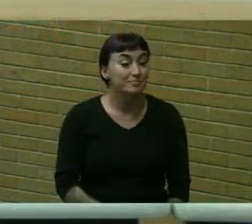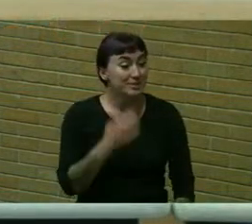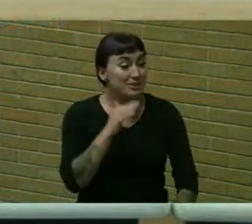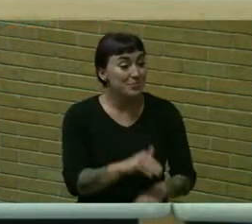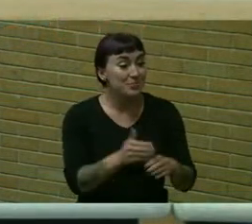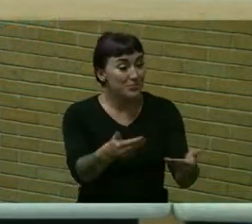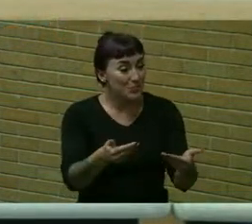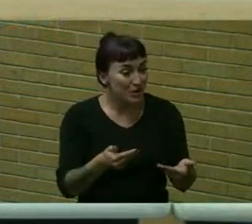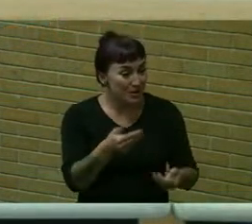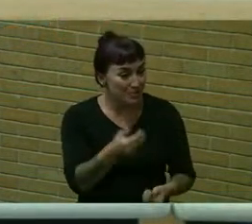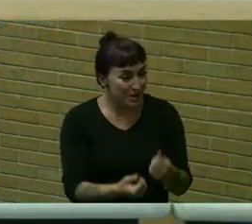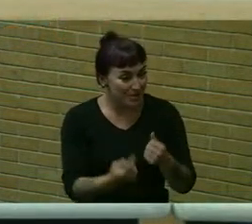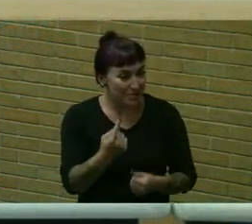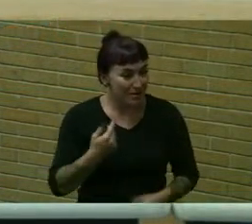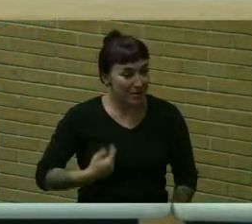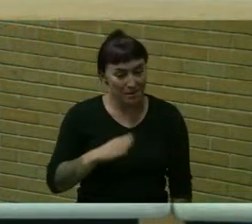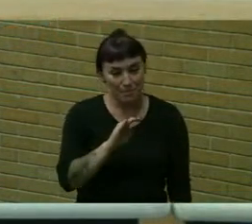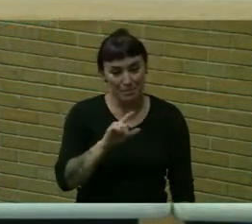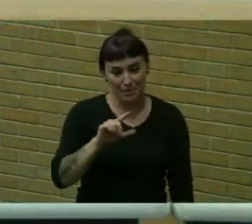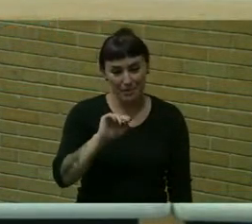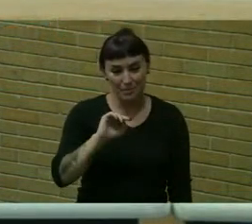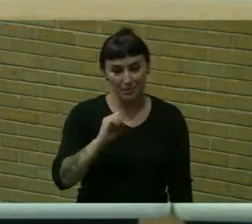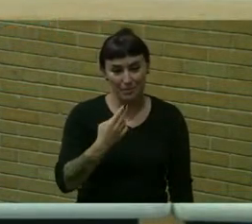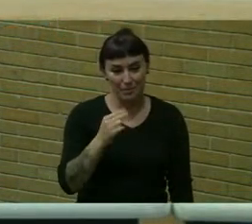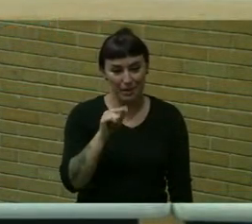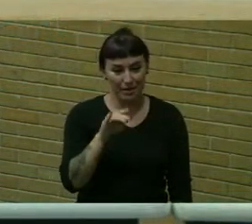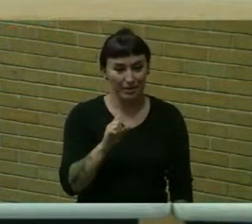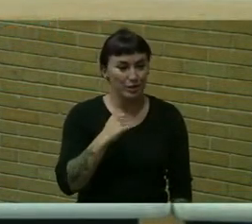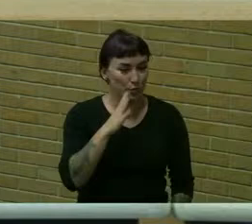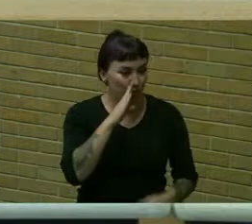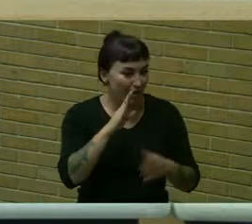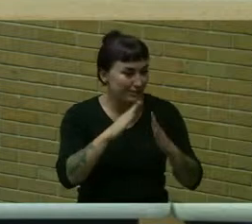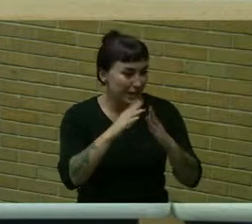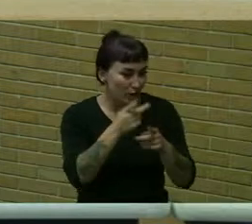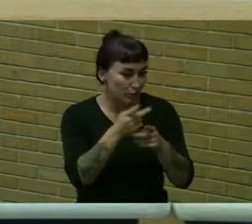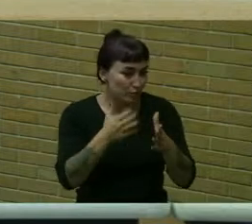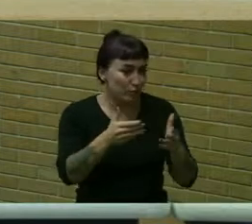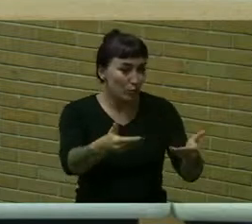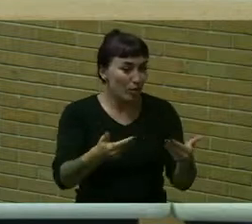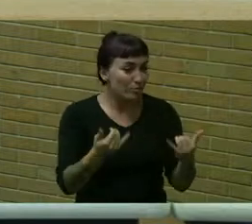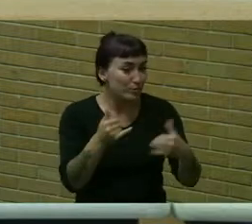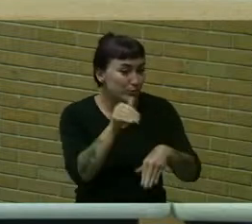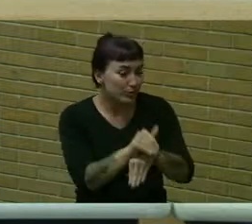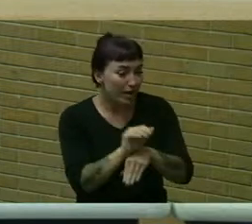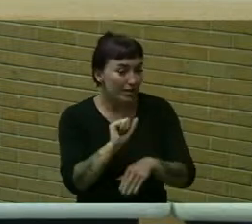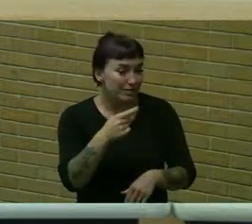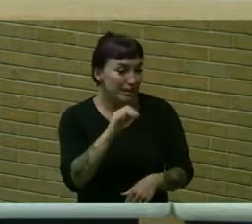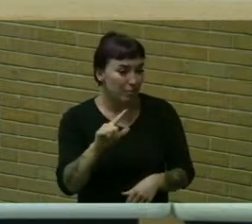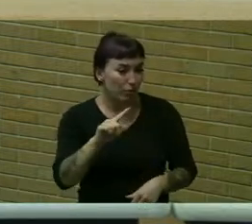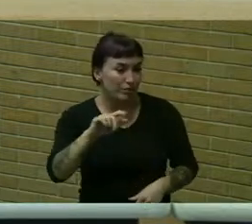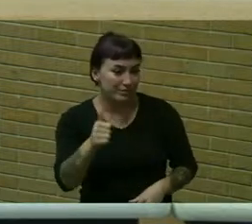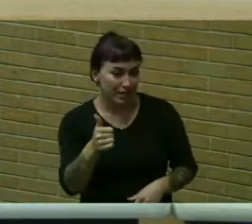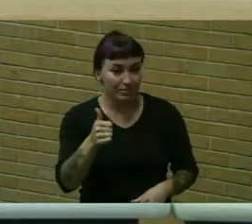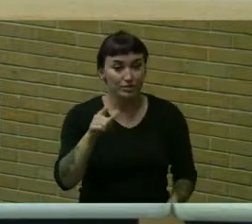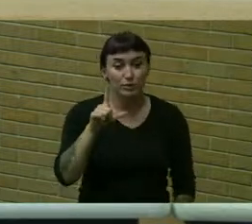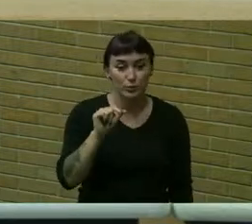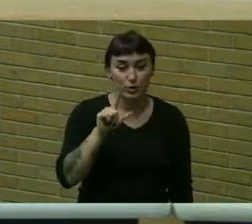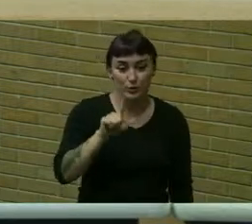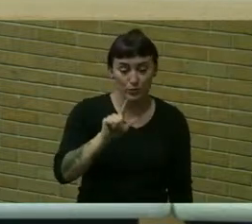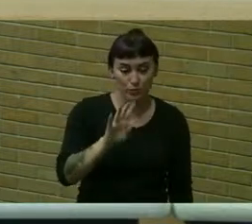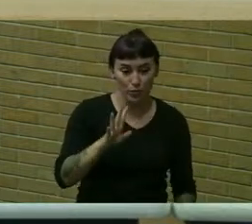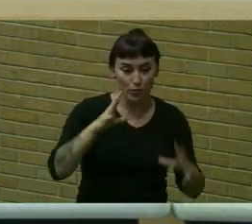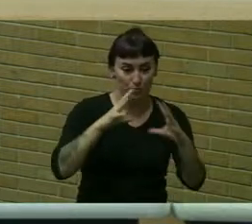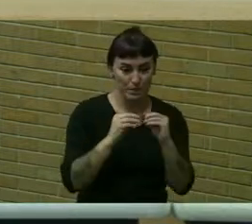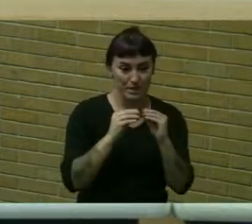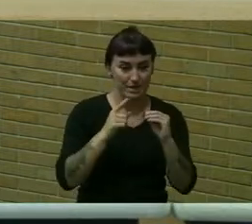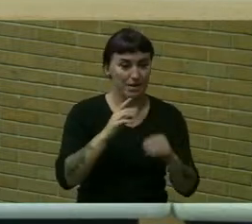Good evening. Welcome, everyone. I'm Bill Maley, your Brighton Town Supervisor. Welcome to tonight's April 10th, 2024